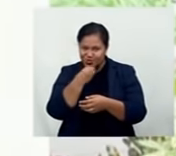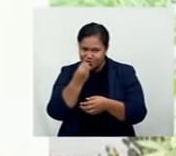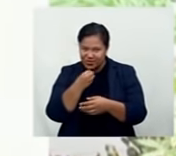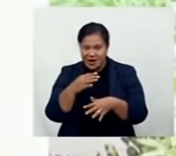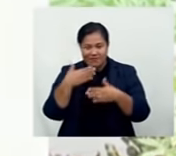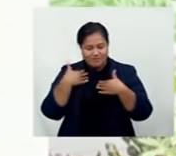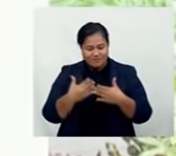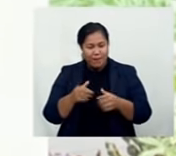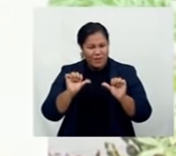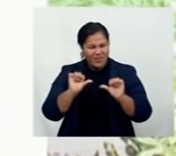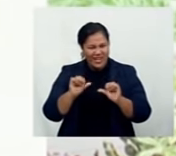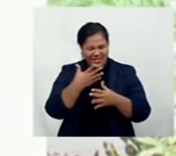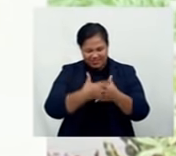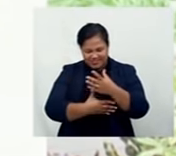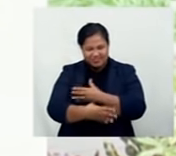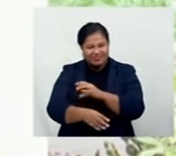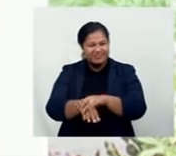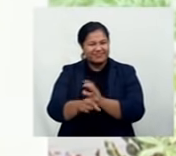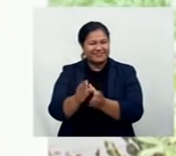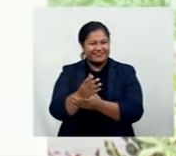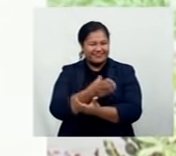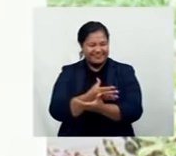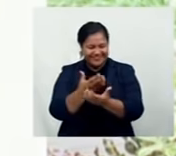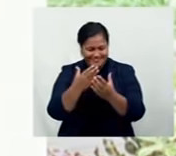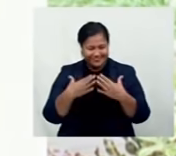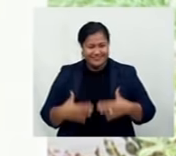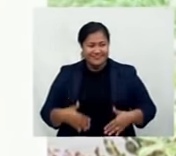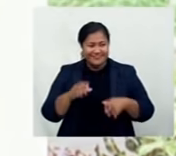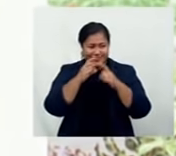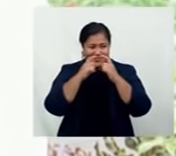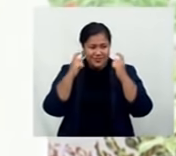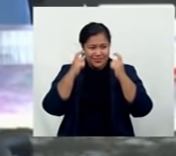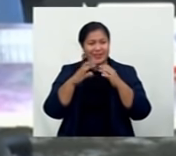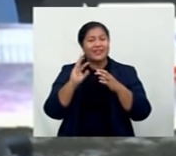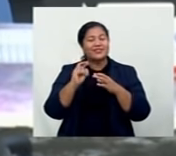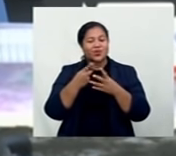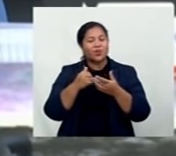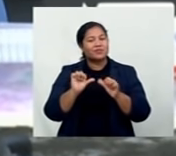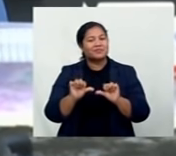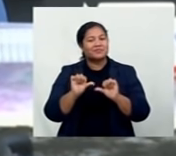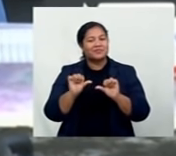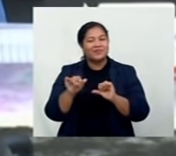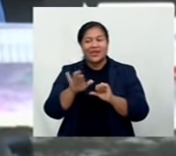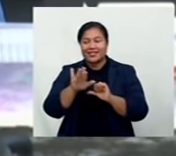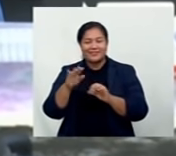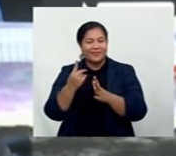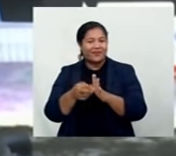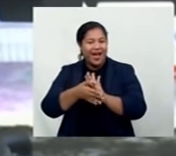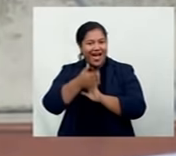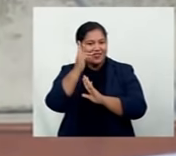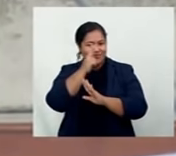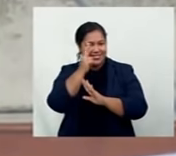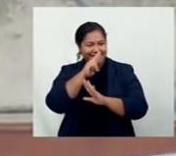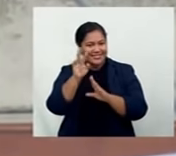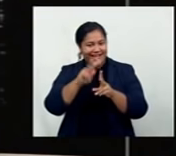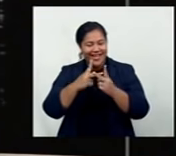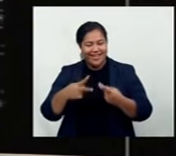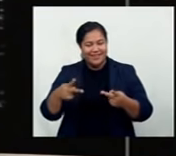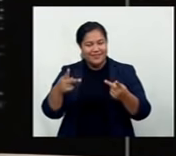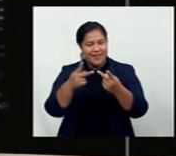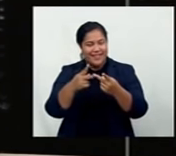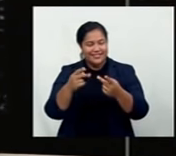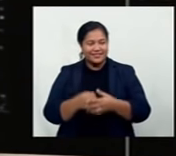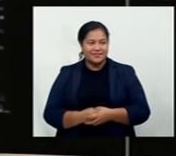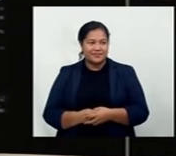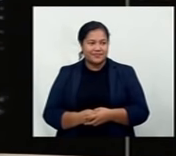gear and psychological support to be able to carry out their work in high-risk environments. Kritika Kumar, FBC News.